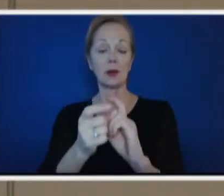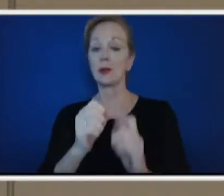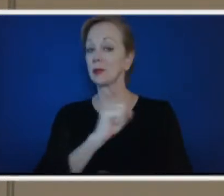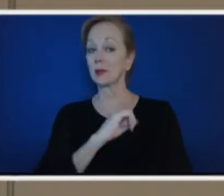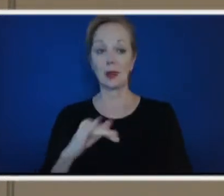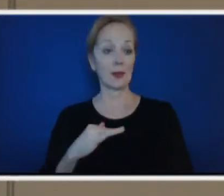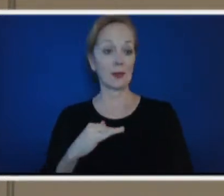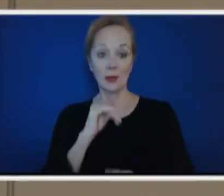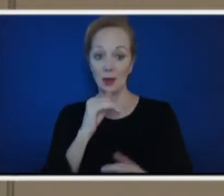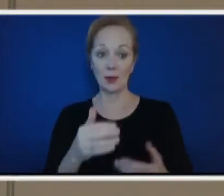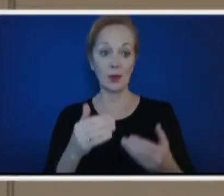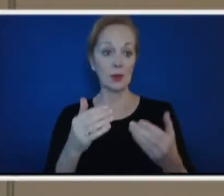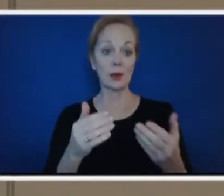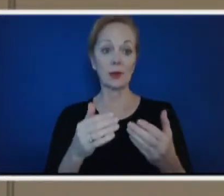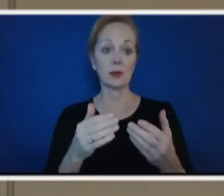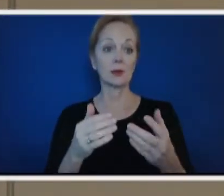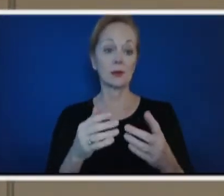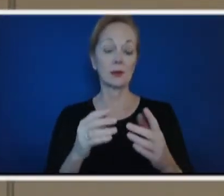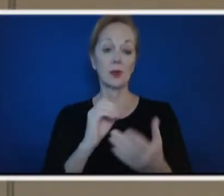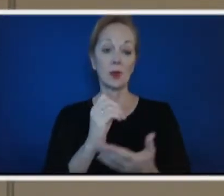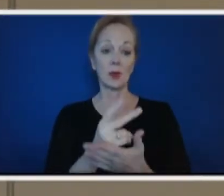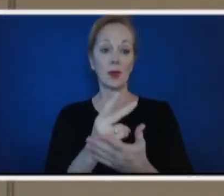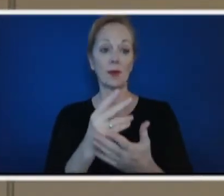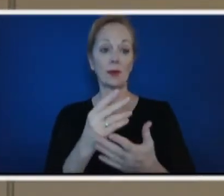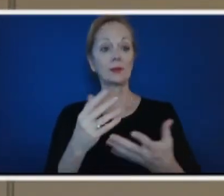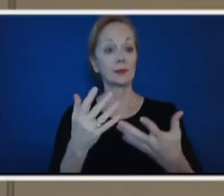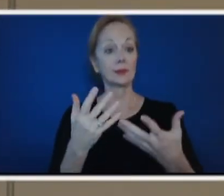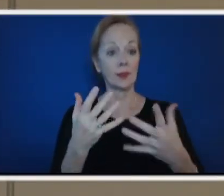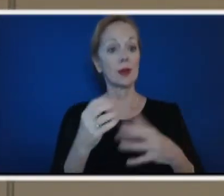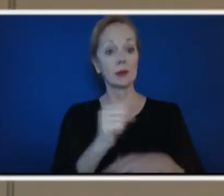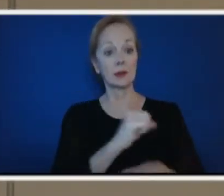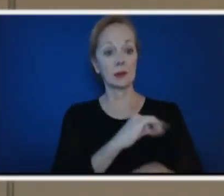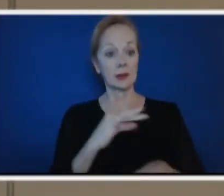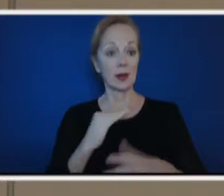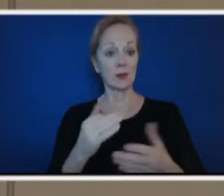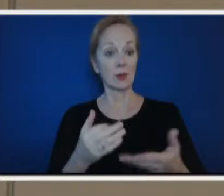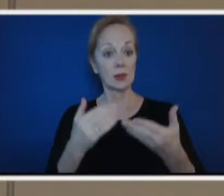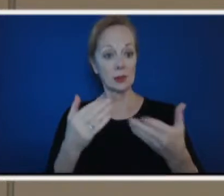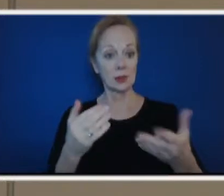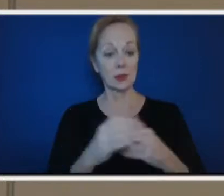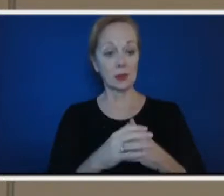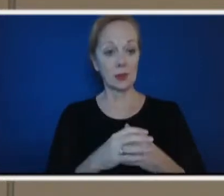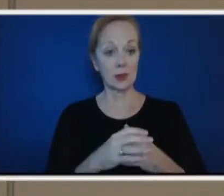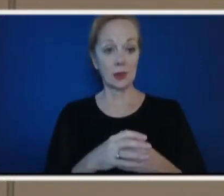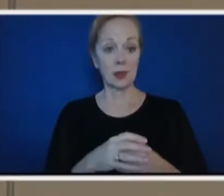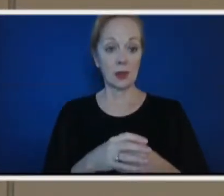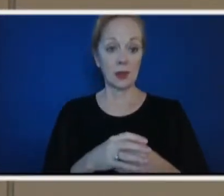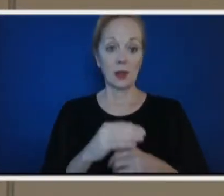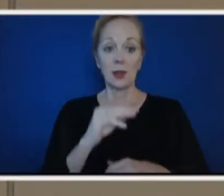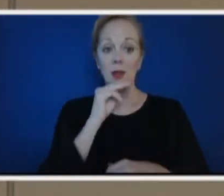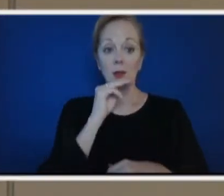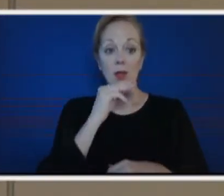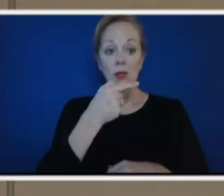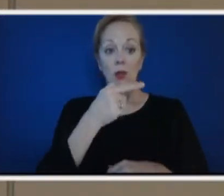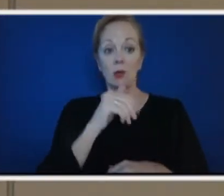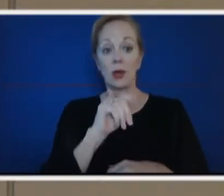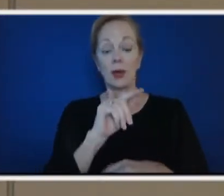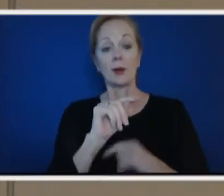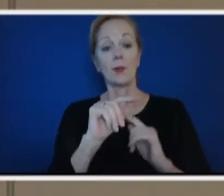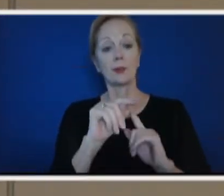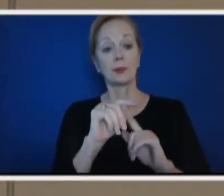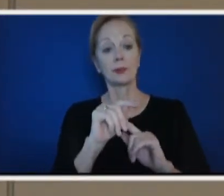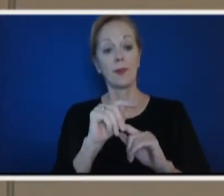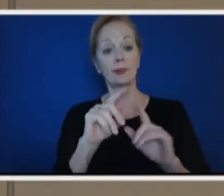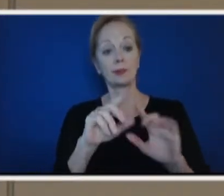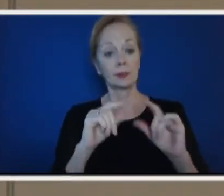petition in its current form. So after staff's presentation, Ms. Grant, you and your